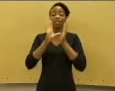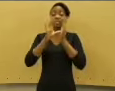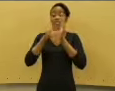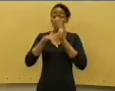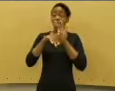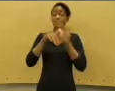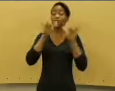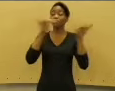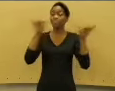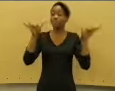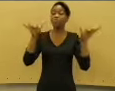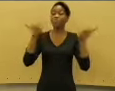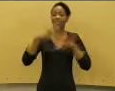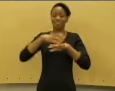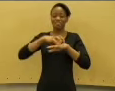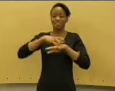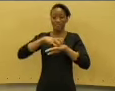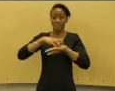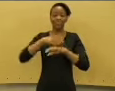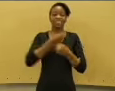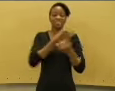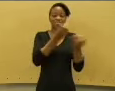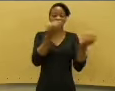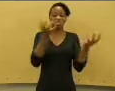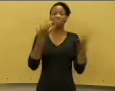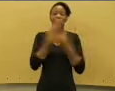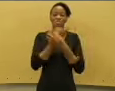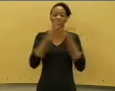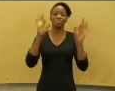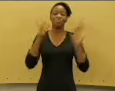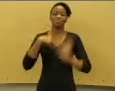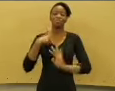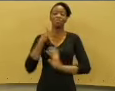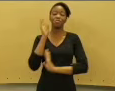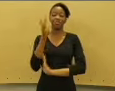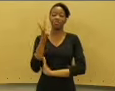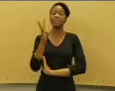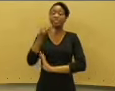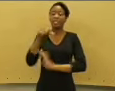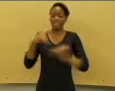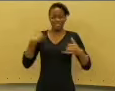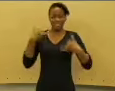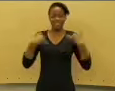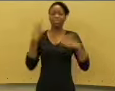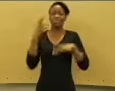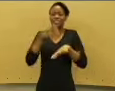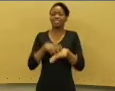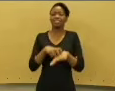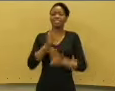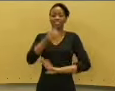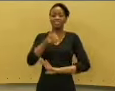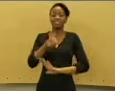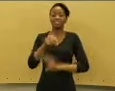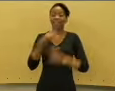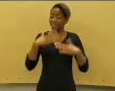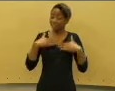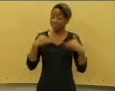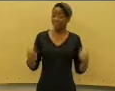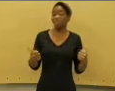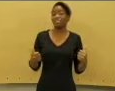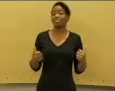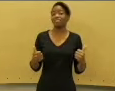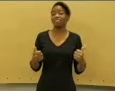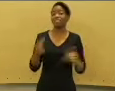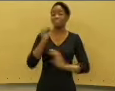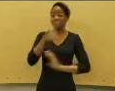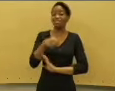for free everywhere in the world, because we need pleasure and it heals. And I say this as my,